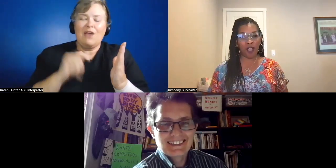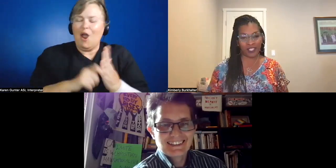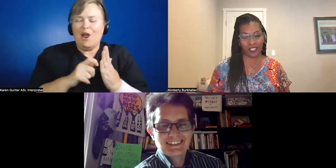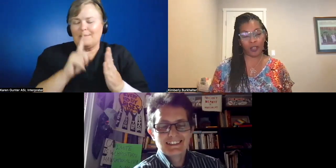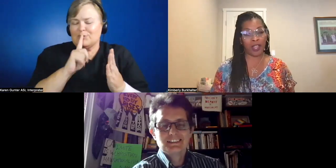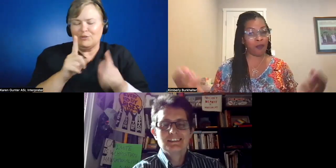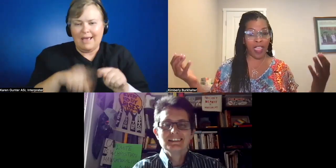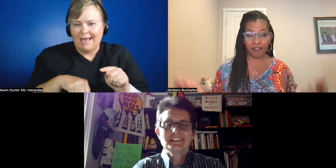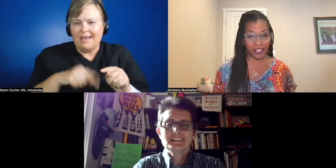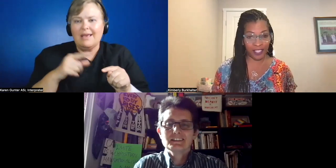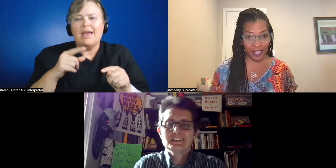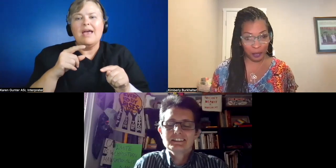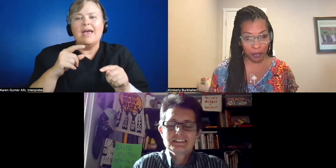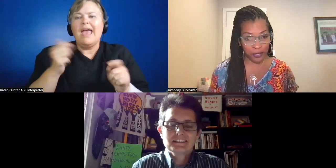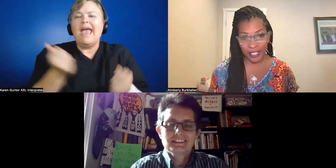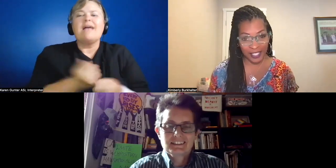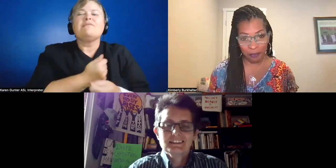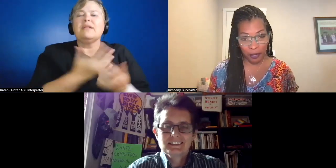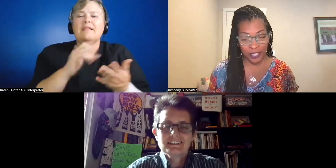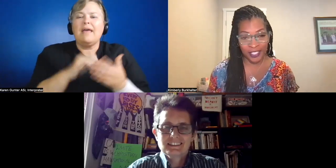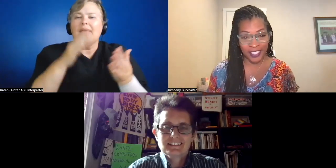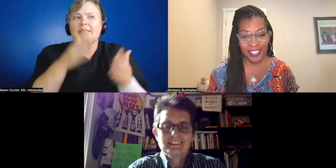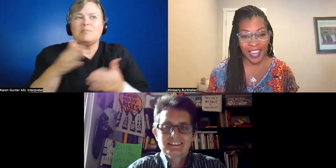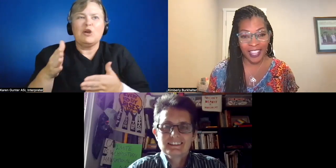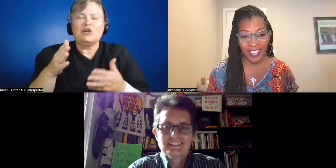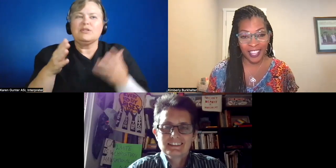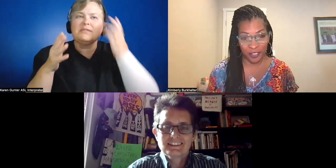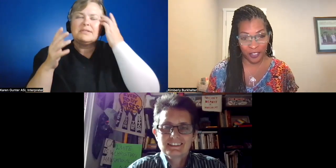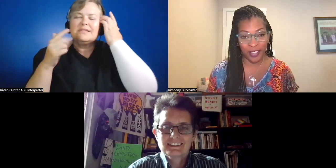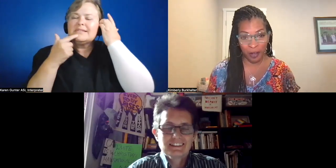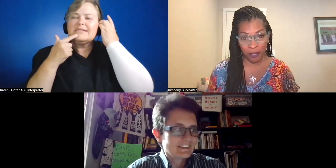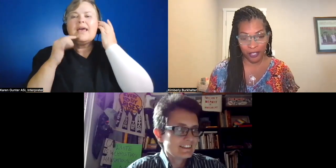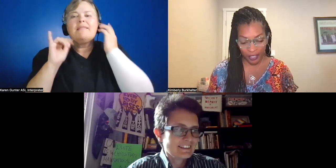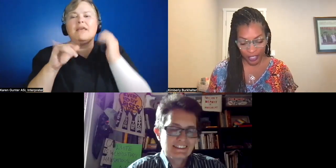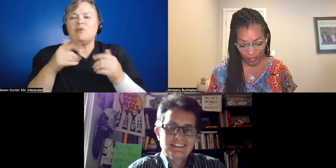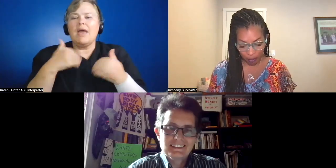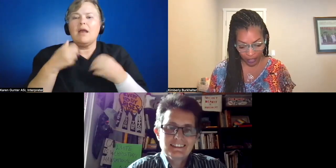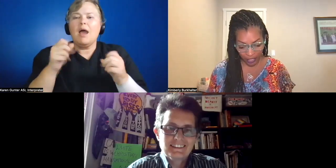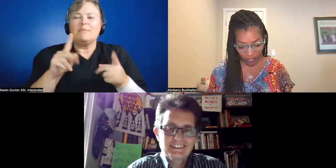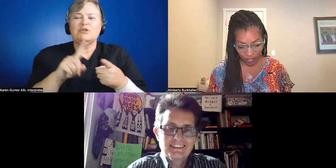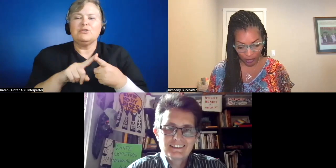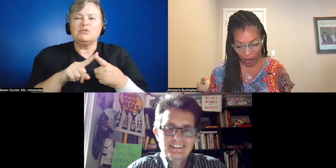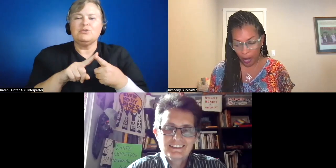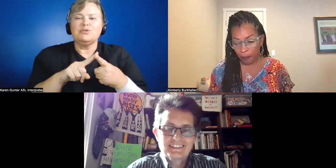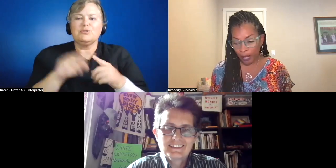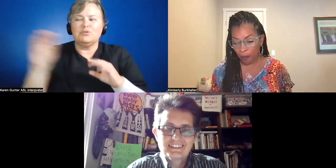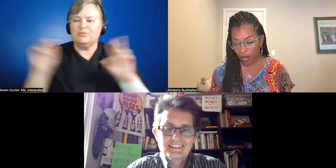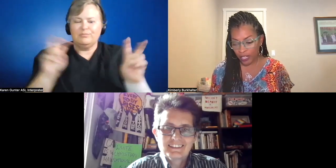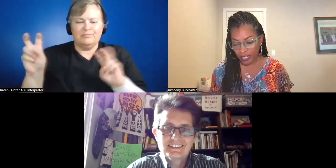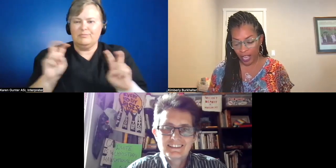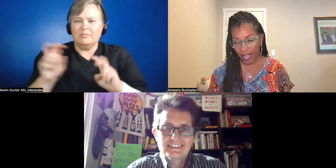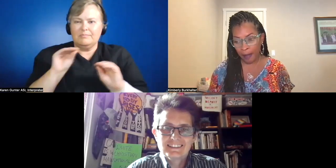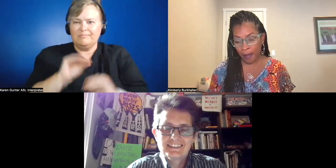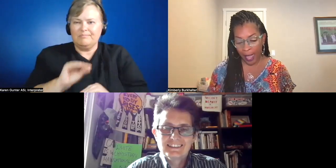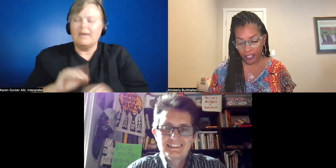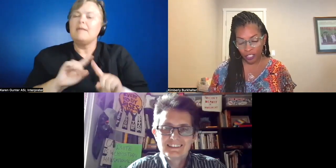you wanted to, and everything that the persons said that you had an opportunity to plug into. But I wanted